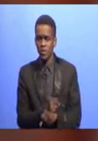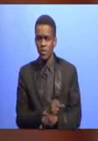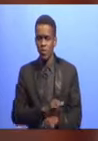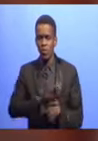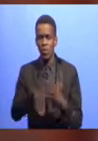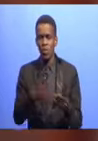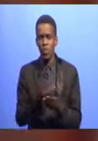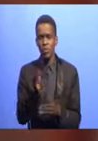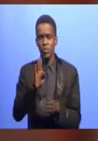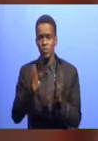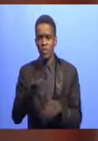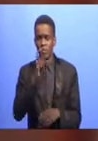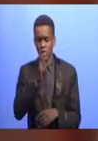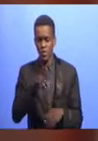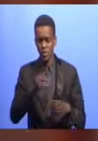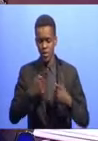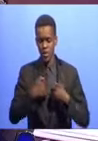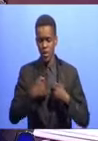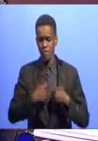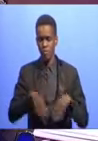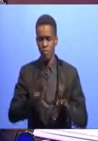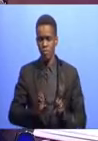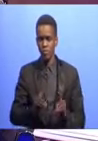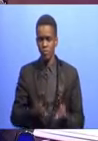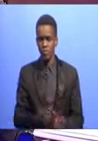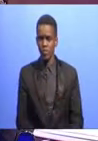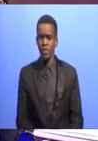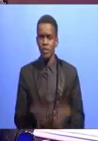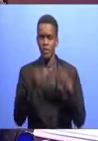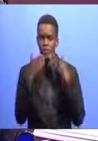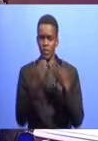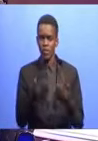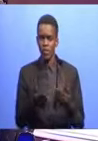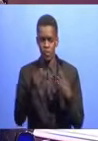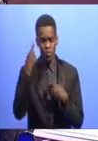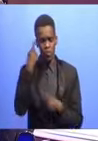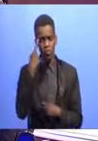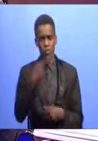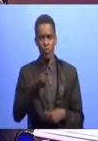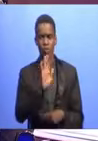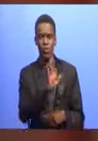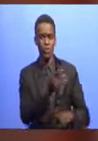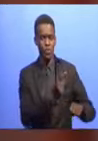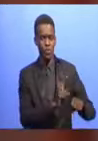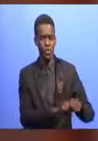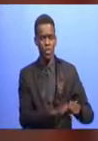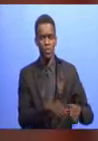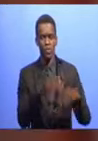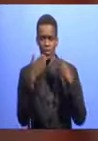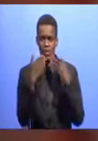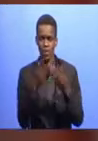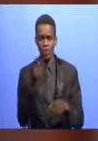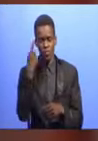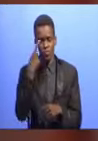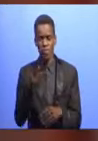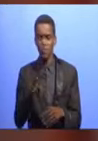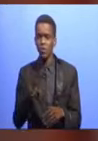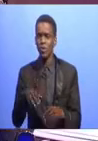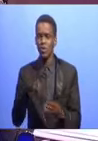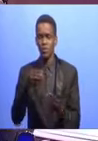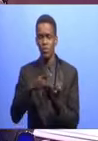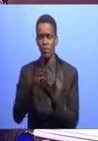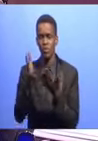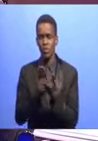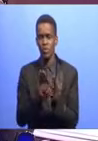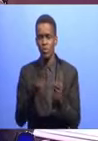yone nako ya bone. Ke go lebogile thata mantlha ke re re itumeletse go nna le wena mo thulaganyong ya rona mme ra ko nakong